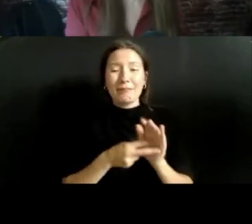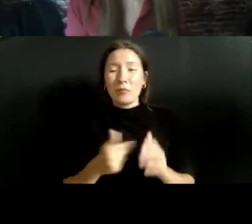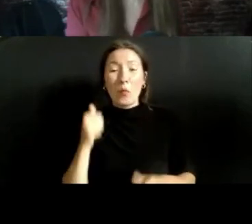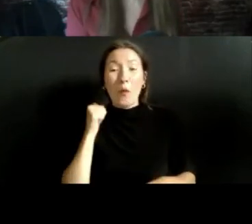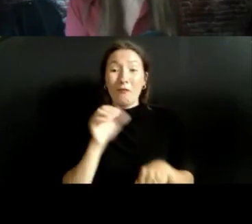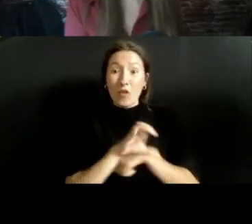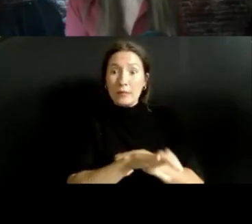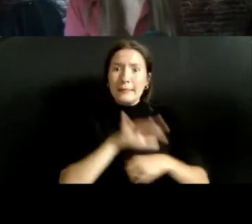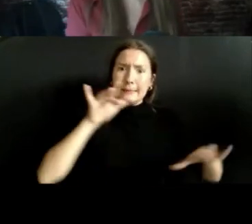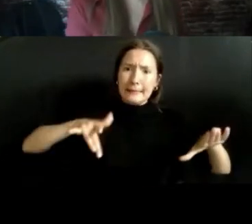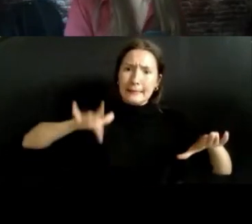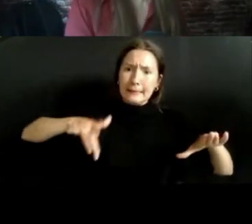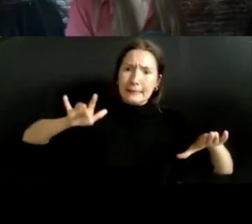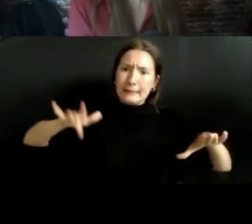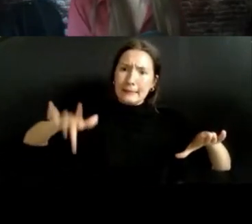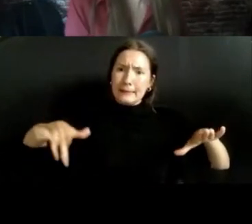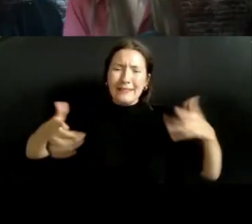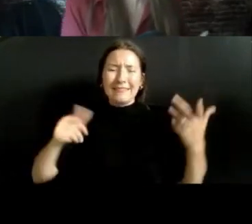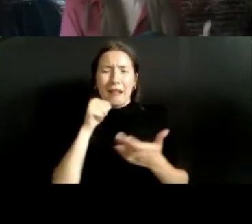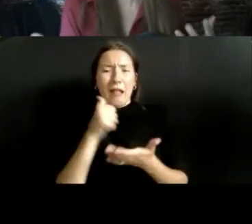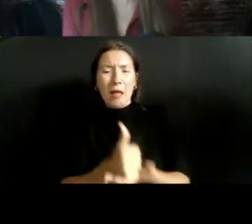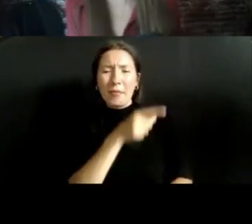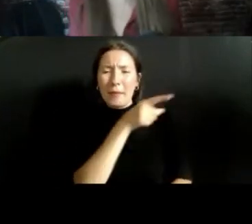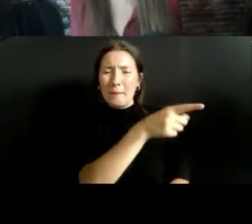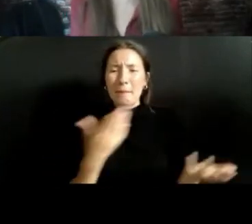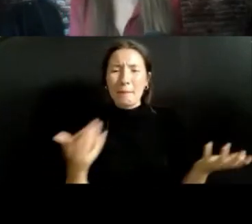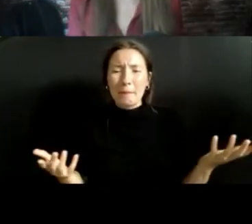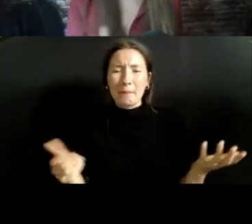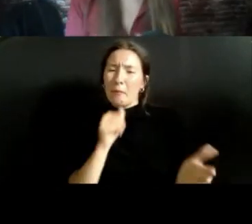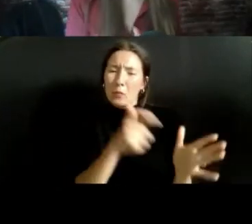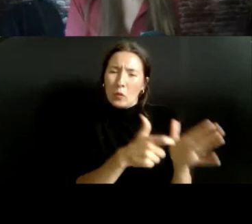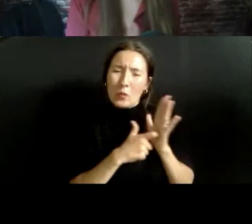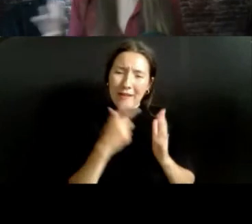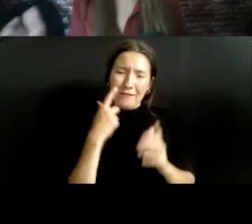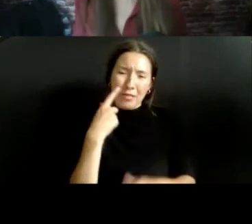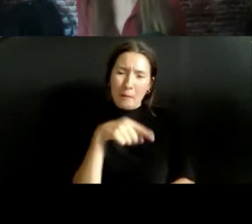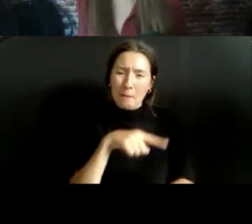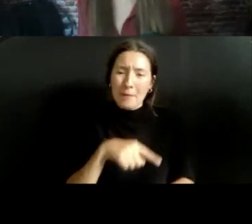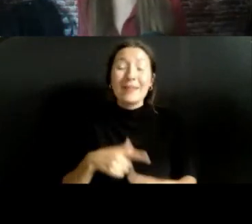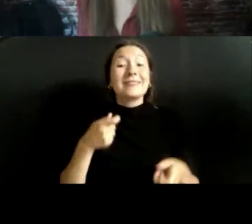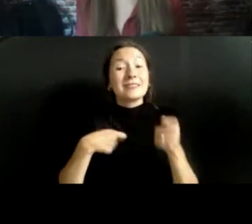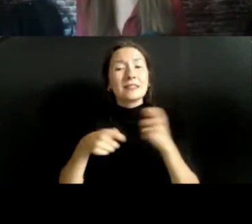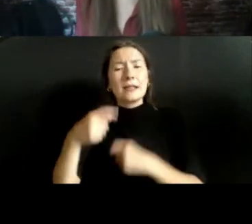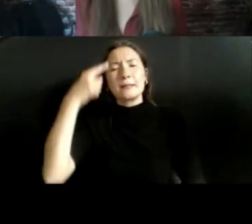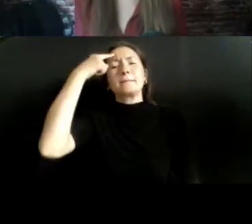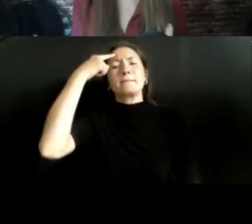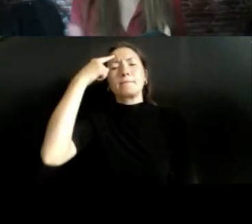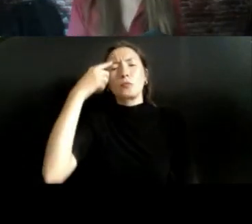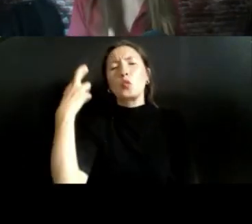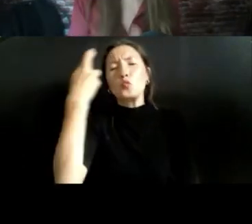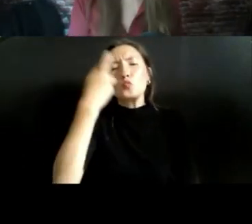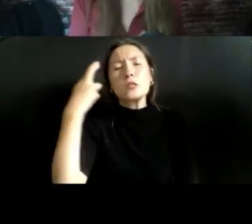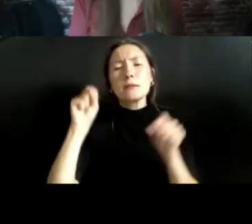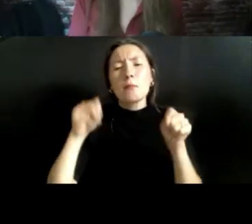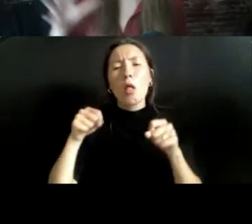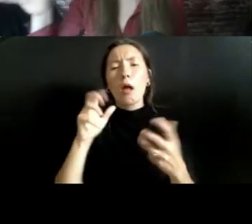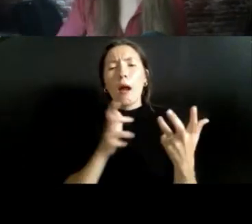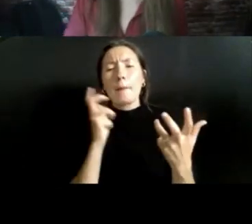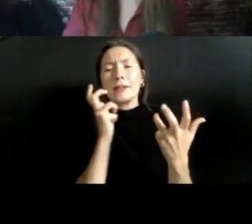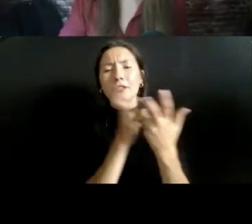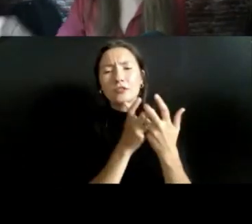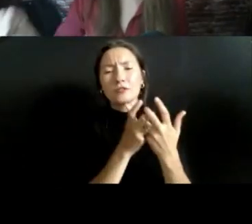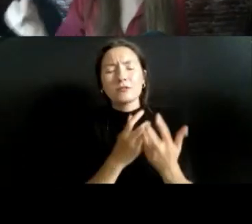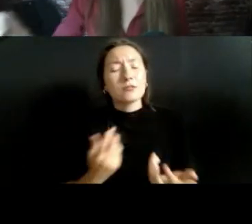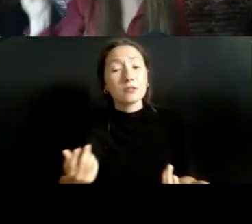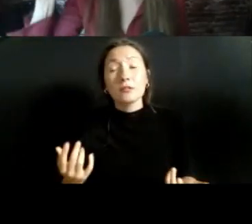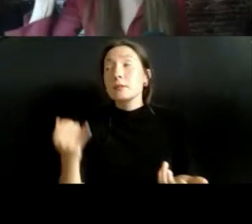it. Let's look instead at reasonable accommodation and say, if I need to confirm through a formal assessment